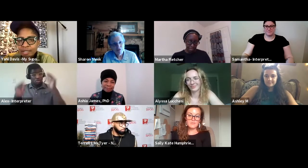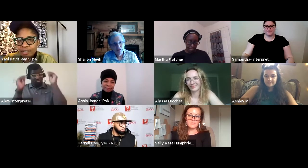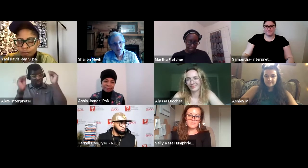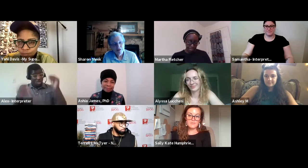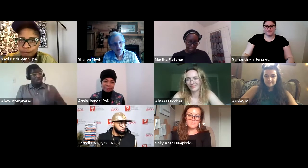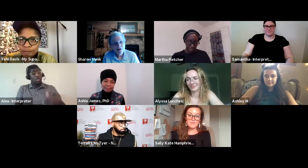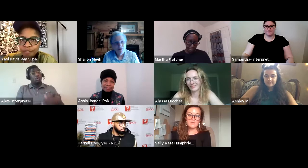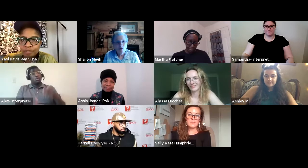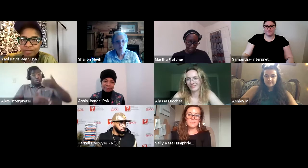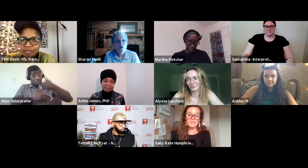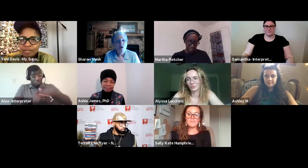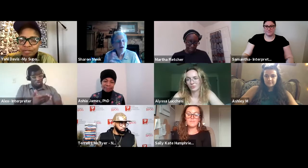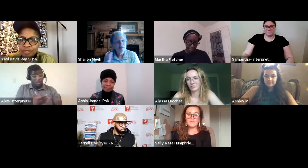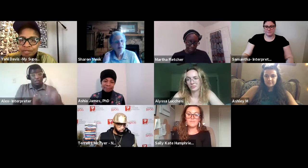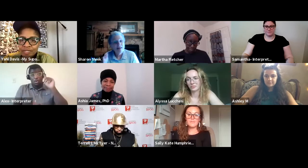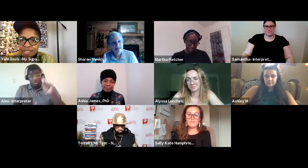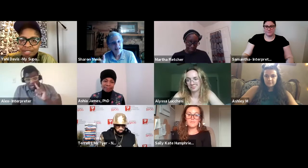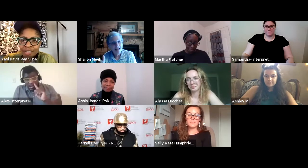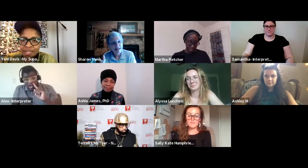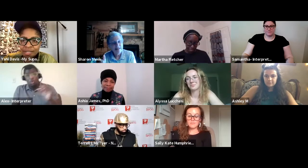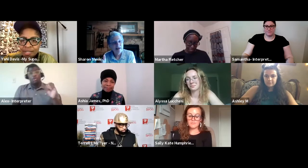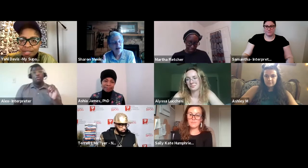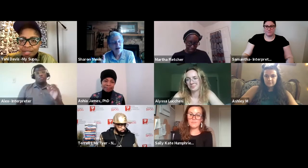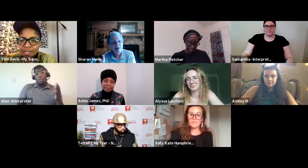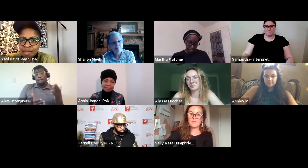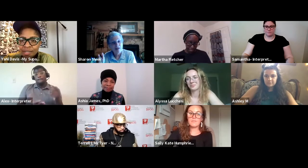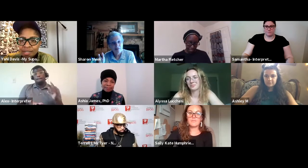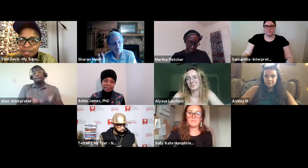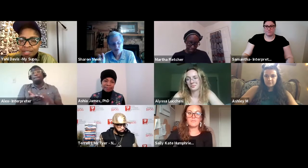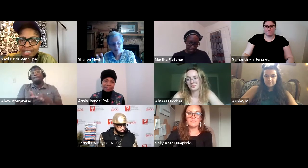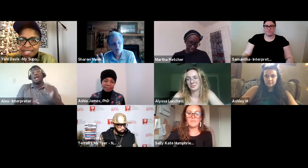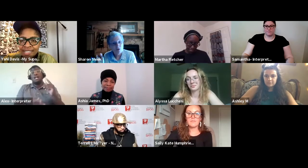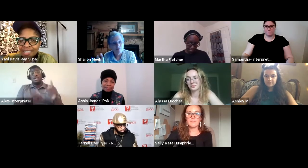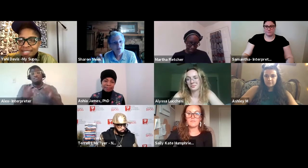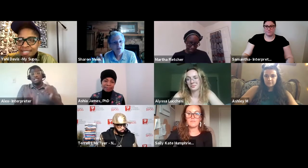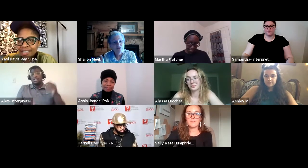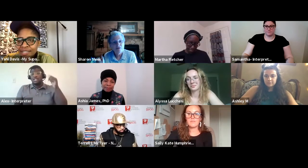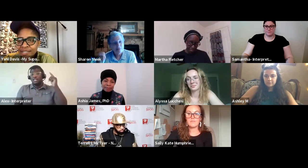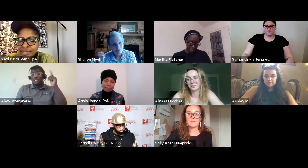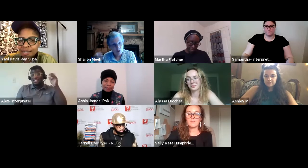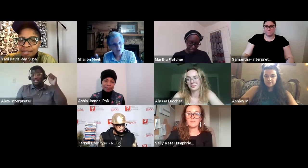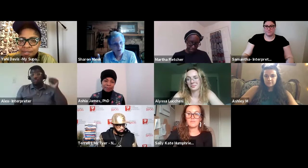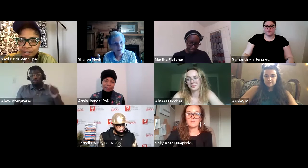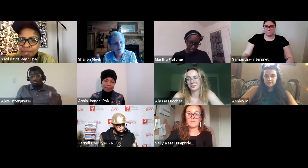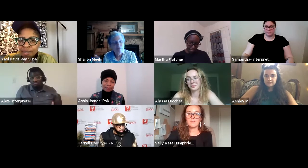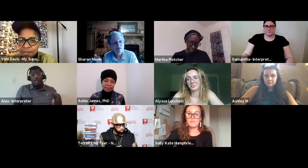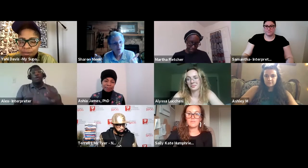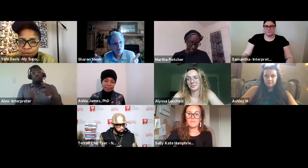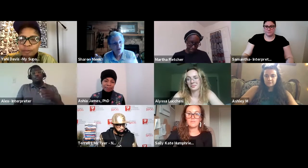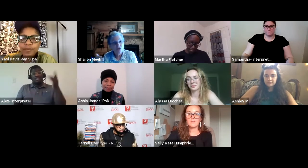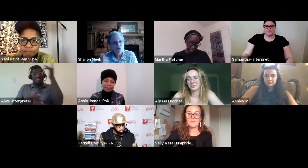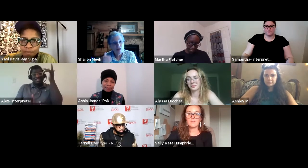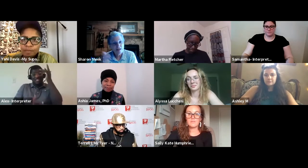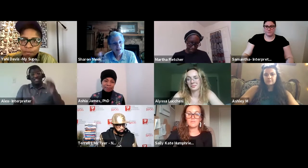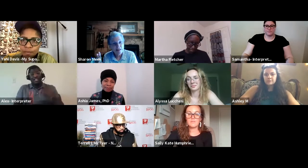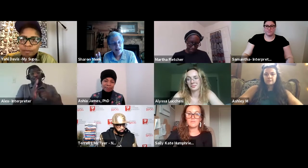birth, or that had some sort of illness that they lost their hearing, very similar